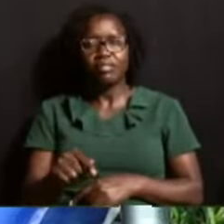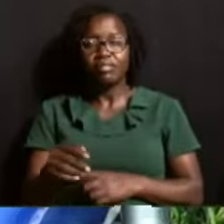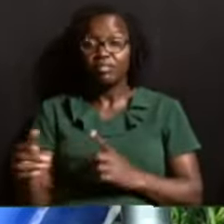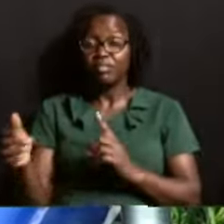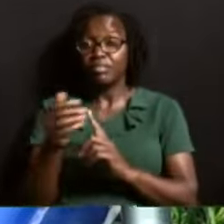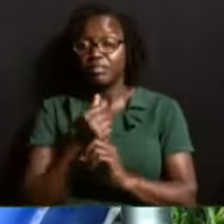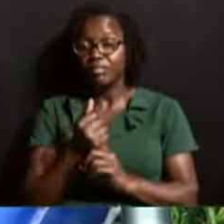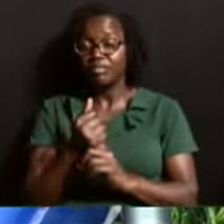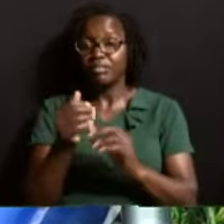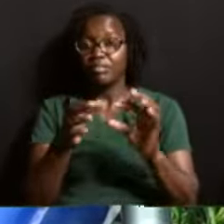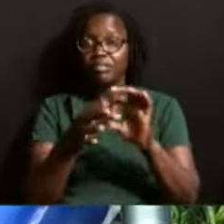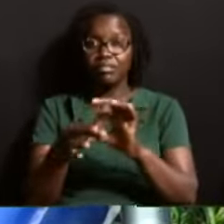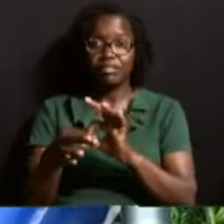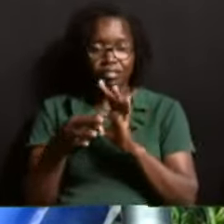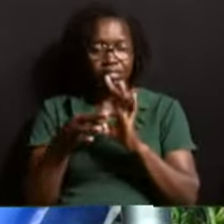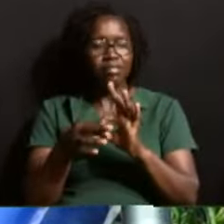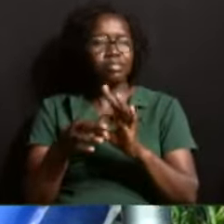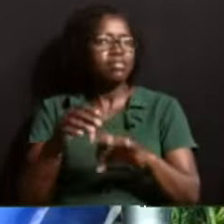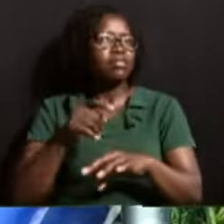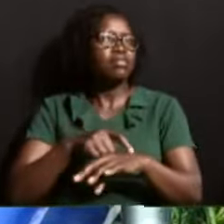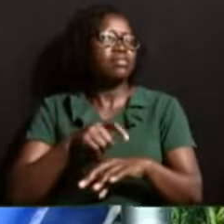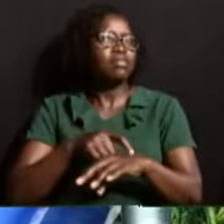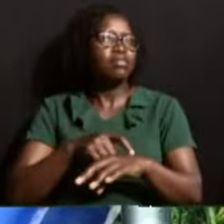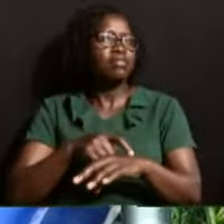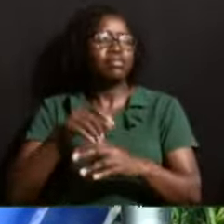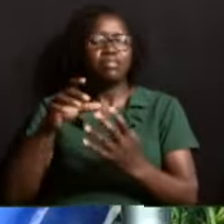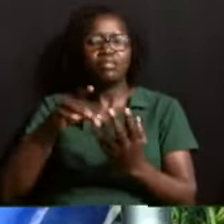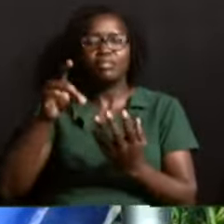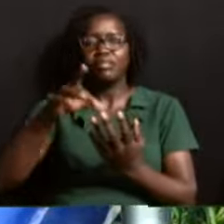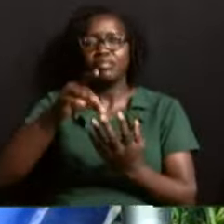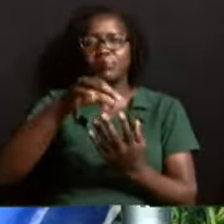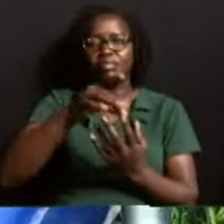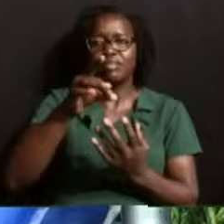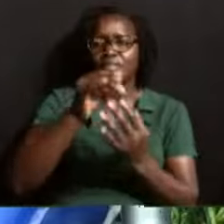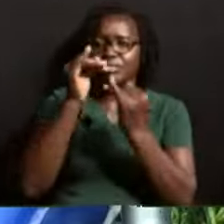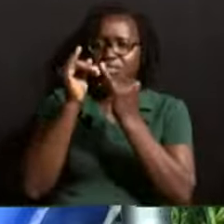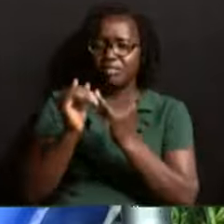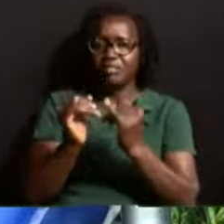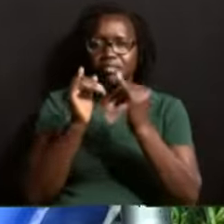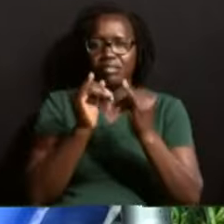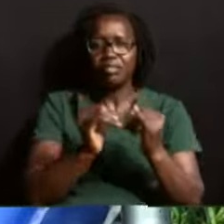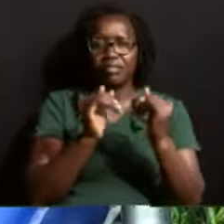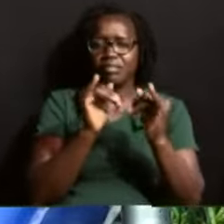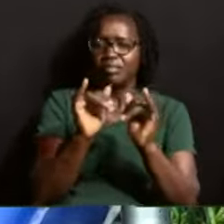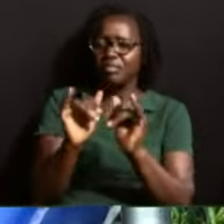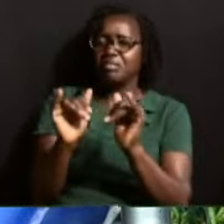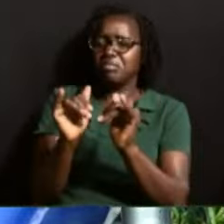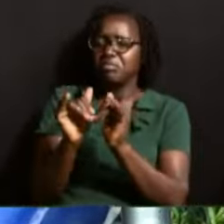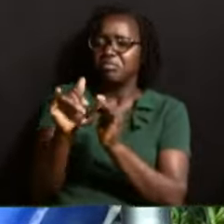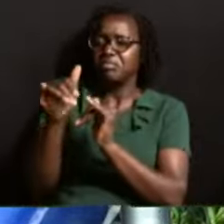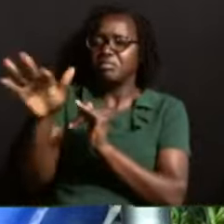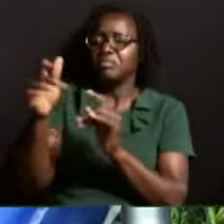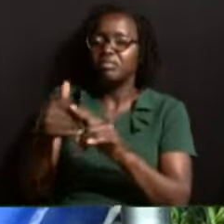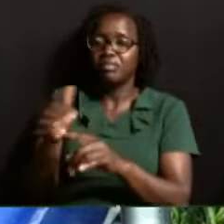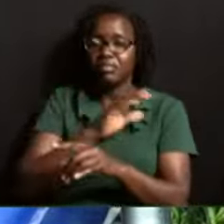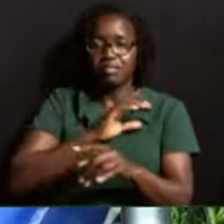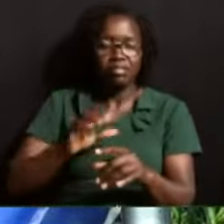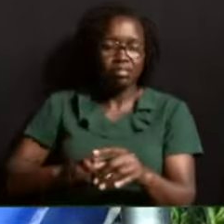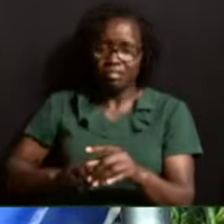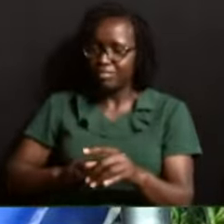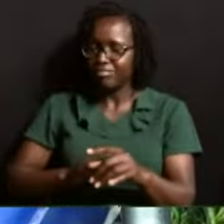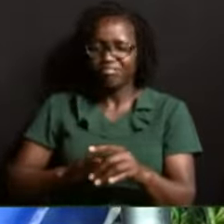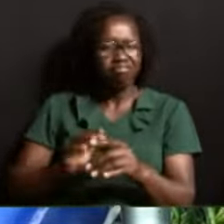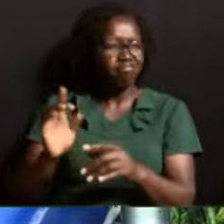achieve unity when we choose individually to stay away from Christ.